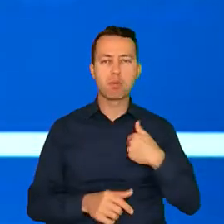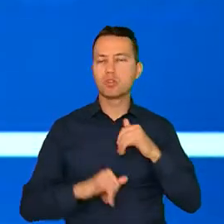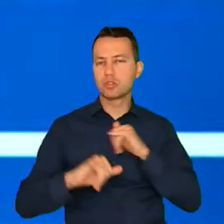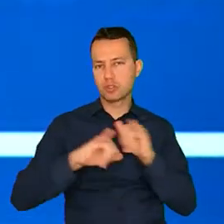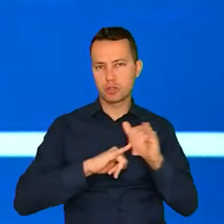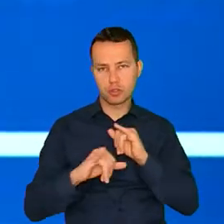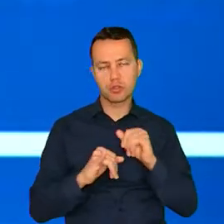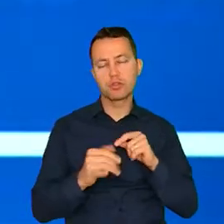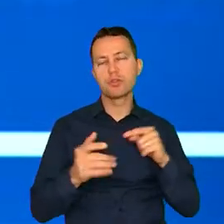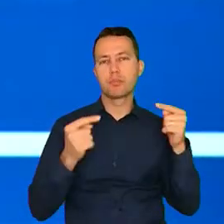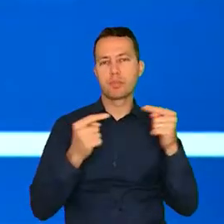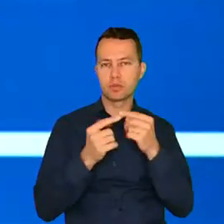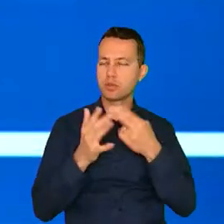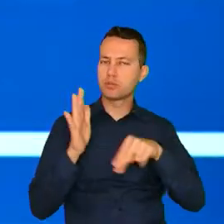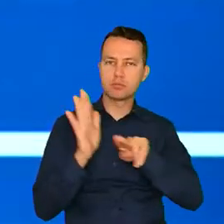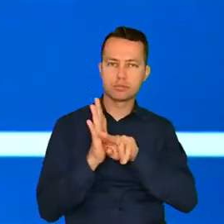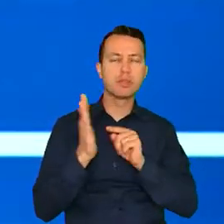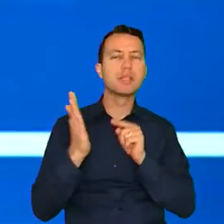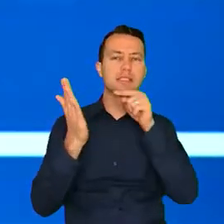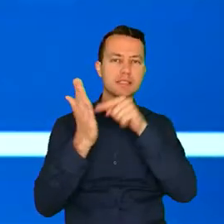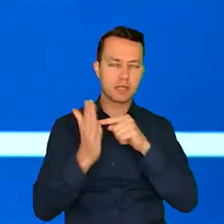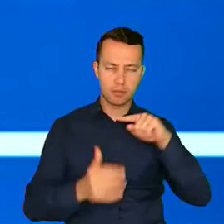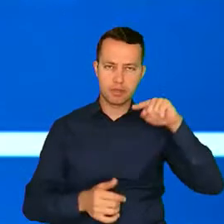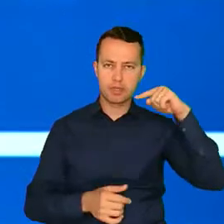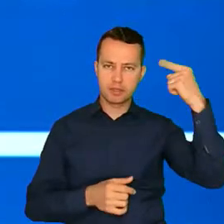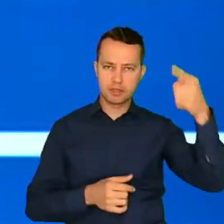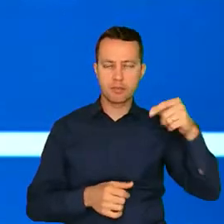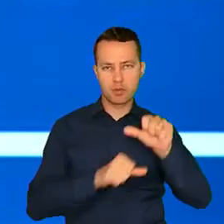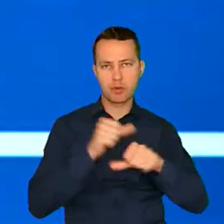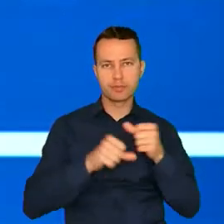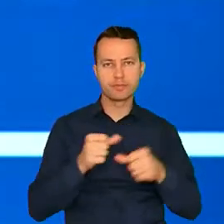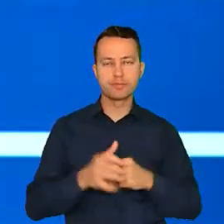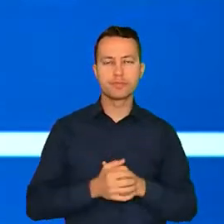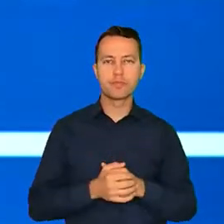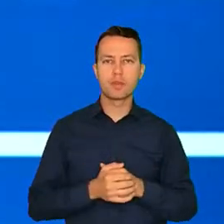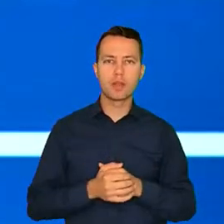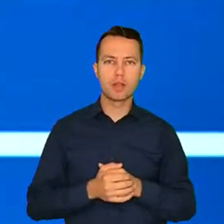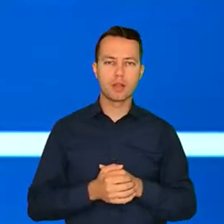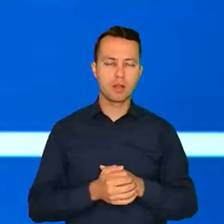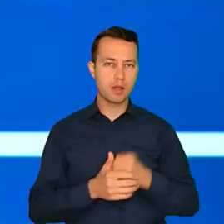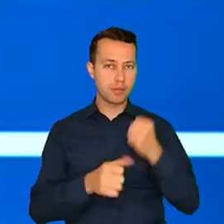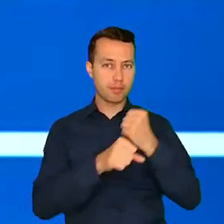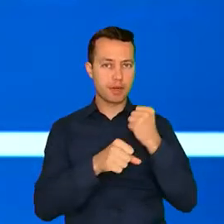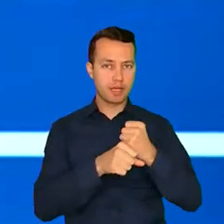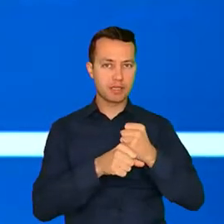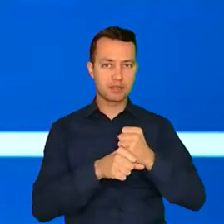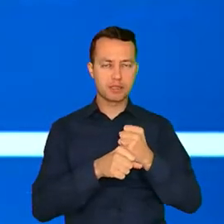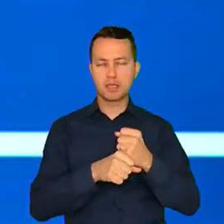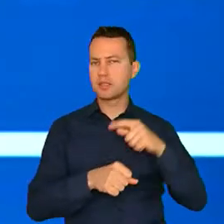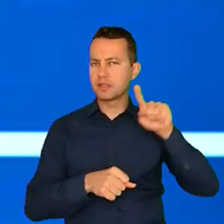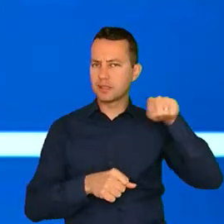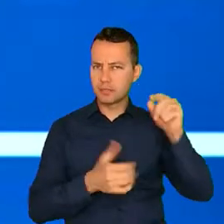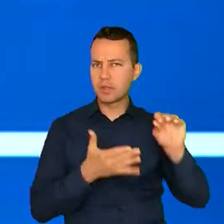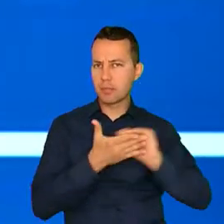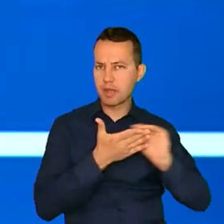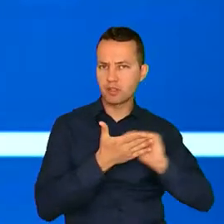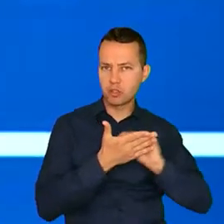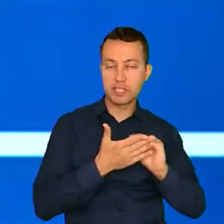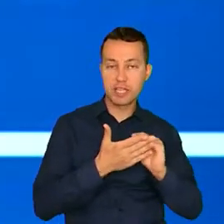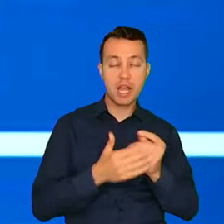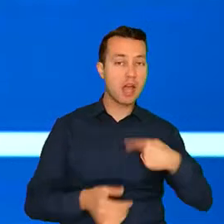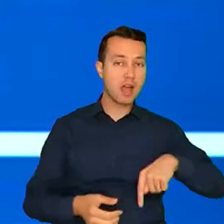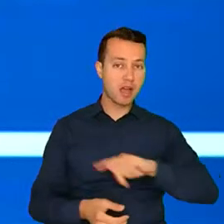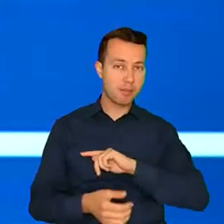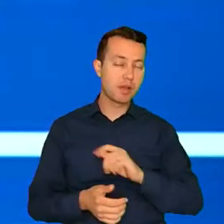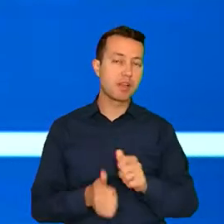on this directive. And now, as regards our works in the coming months, in